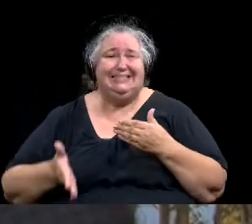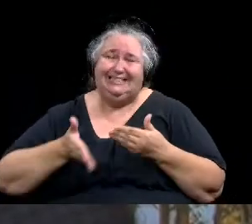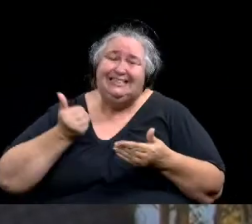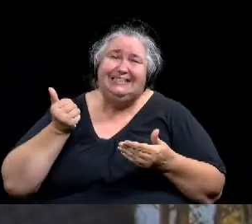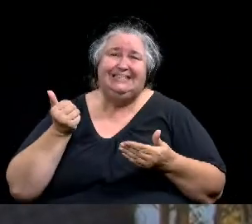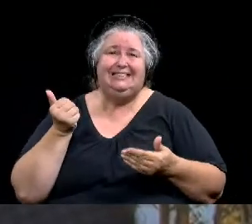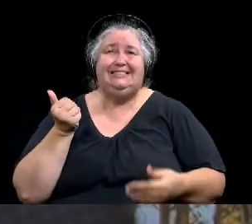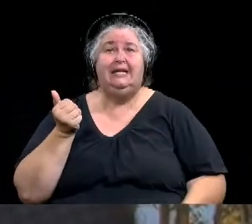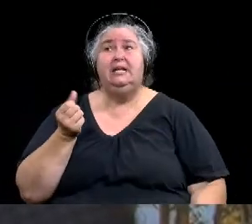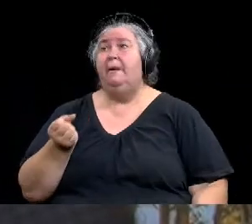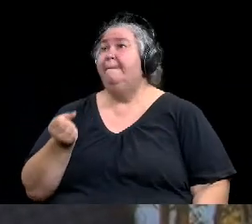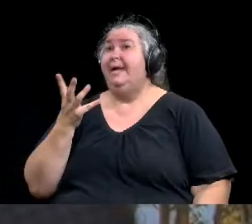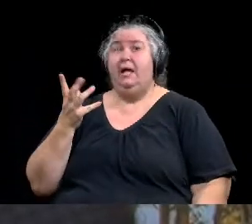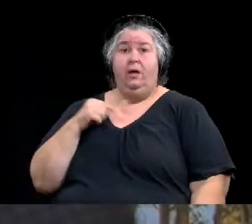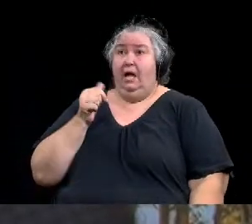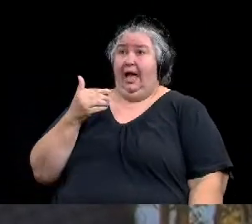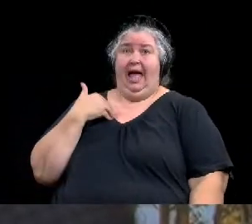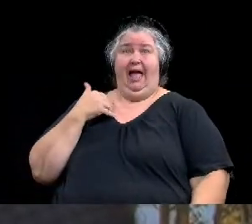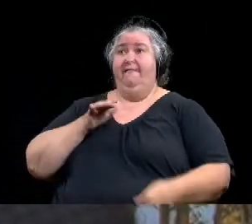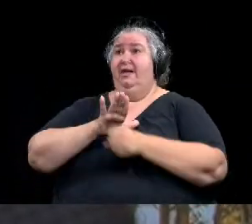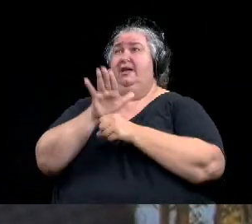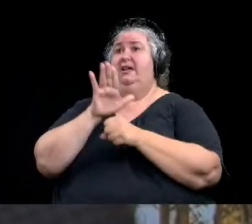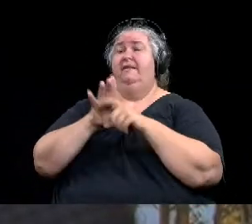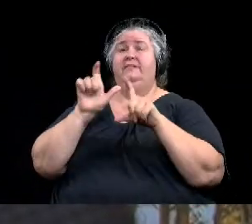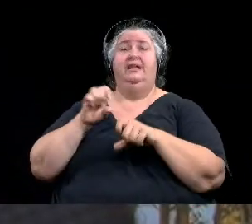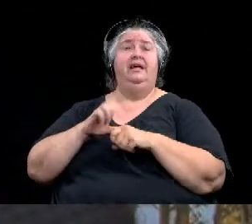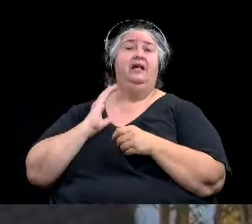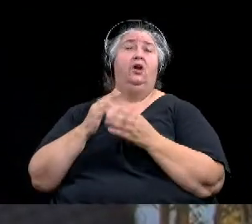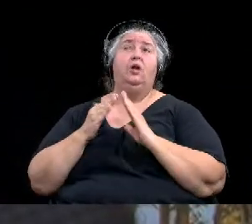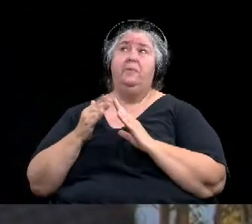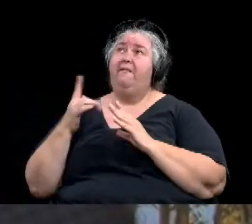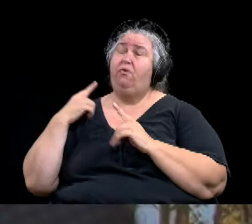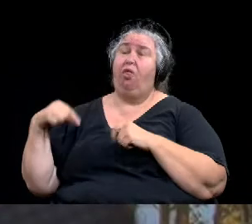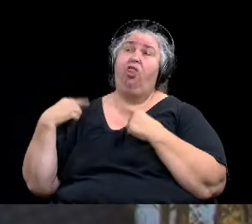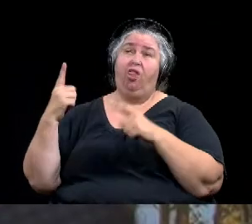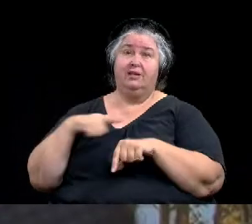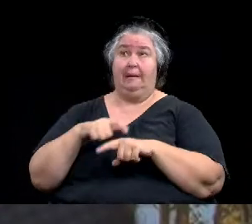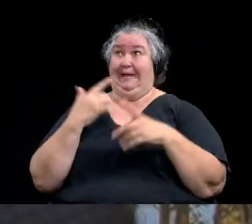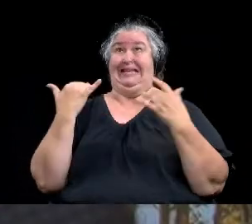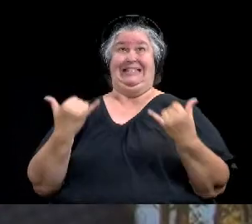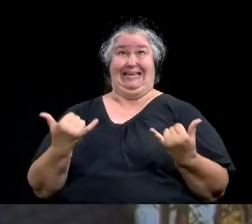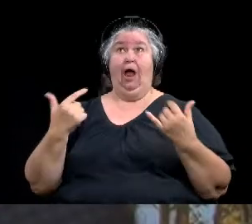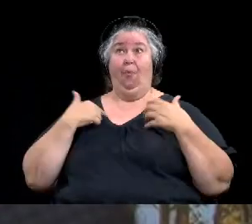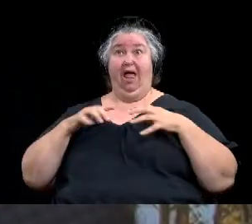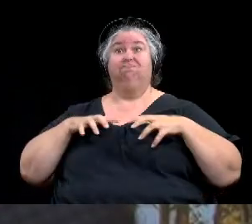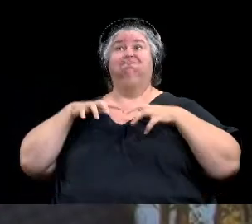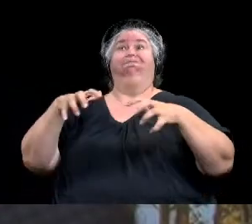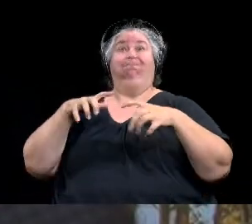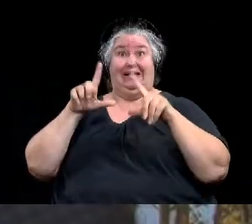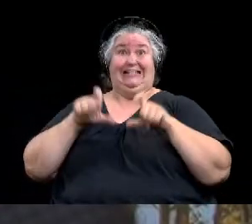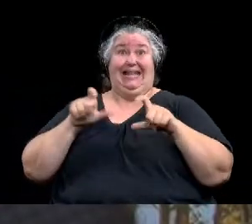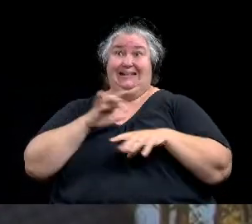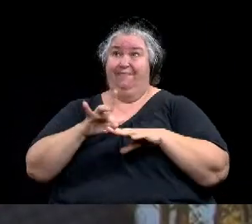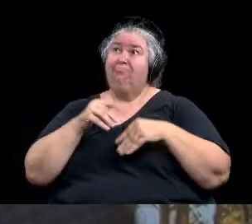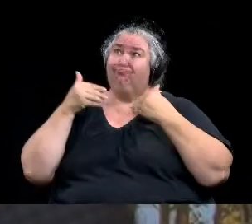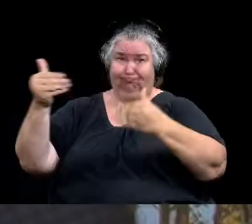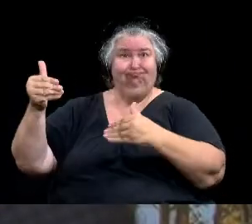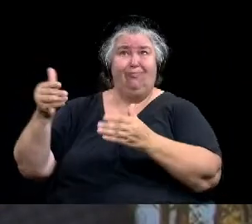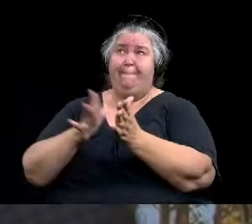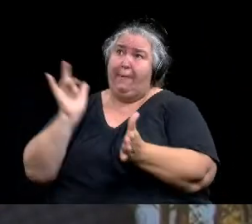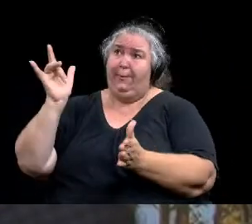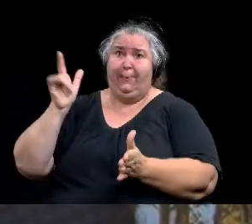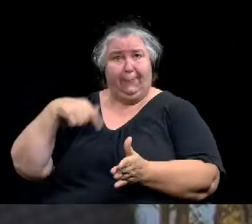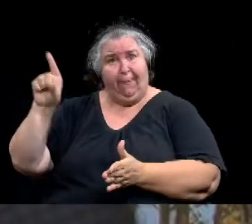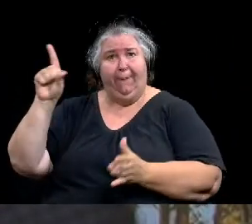United States, we did not have adequate testing in our community. Right now, we have abundant testing available, and we should take advantage of it. If